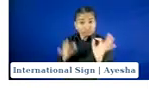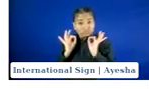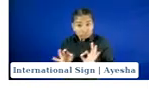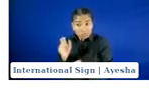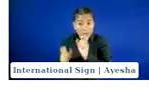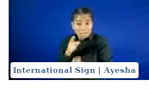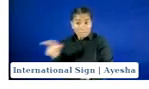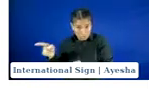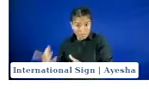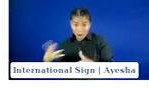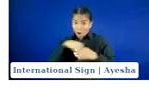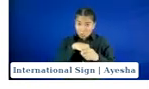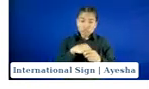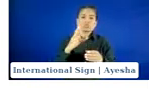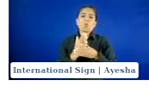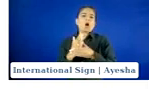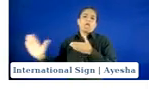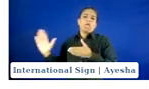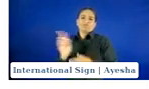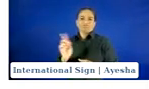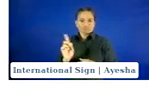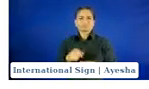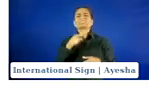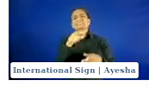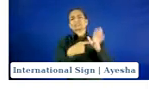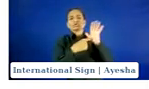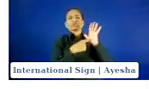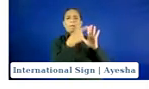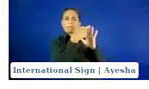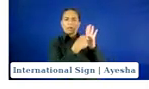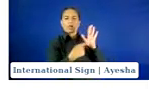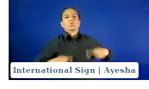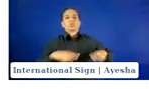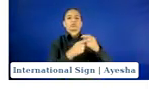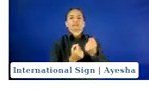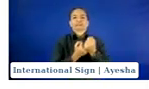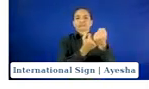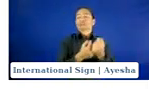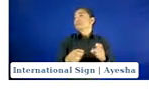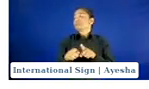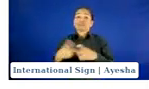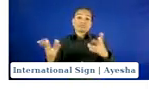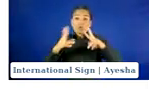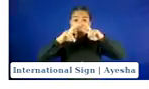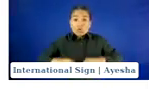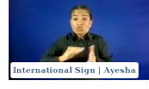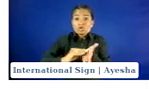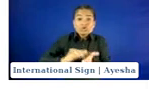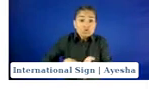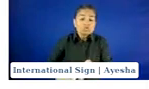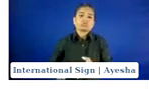including surveys on access to social protection for persons with disability and ethnic minority to support reform actions.